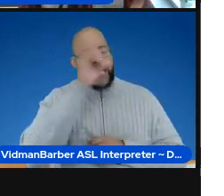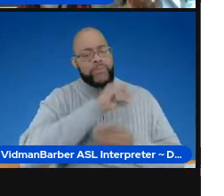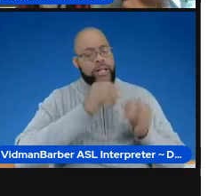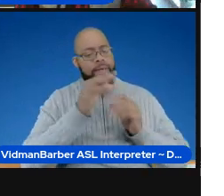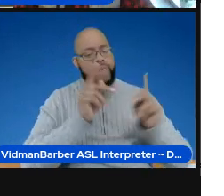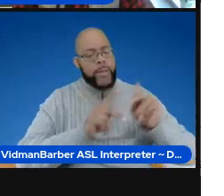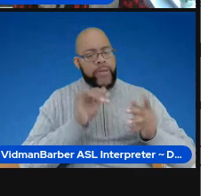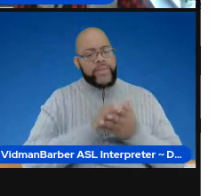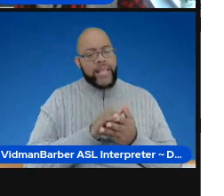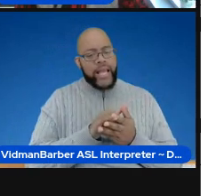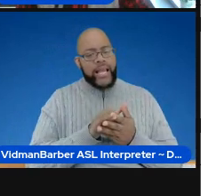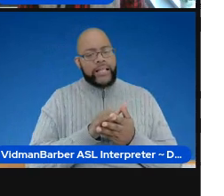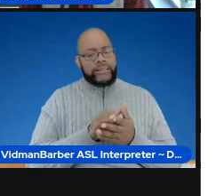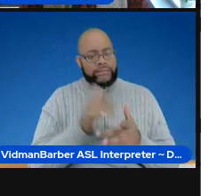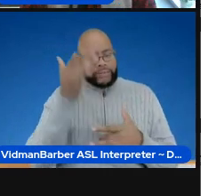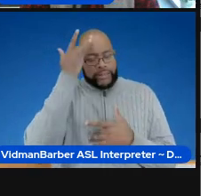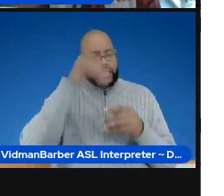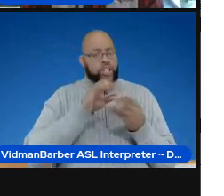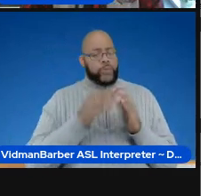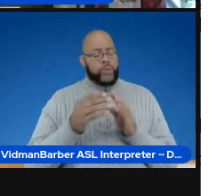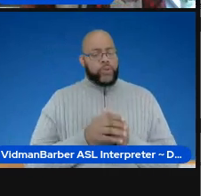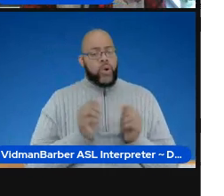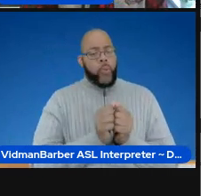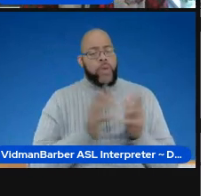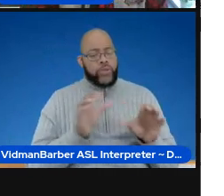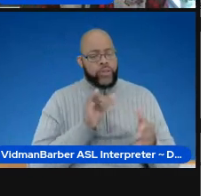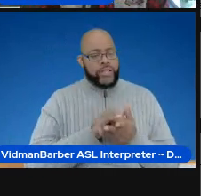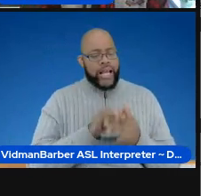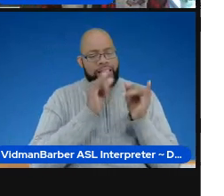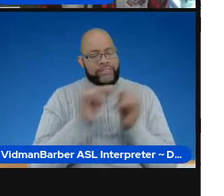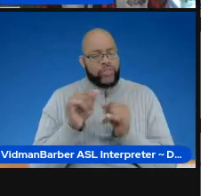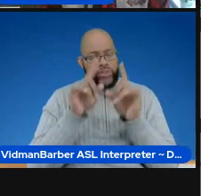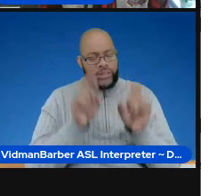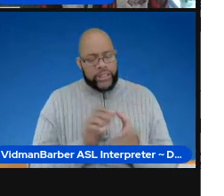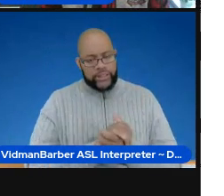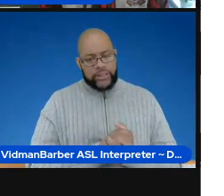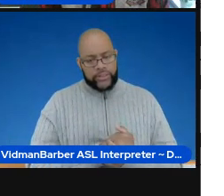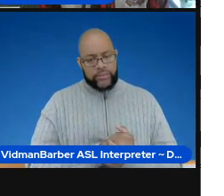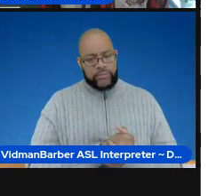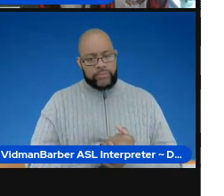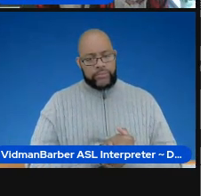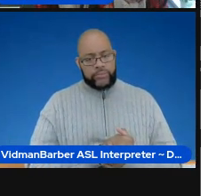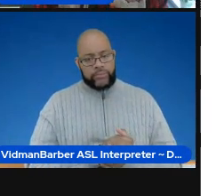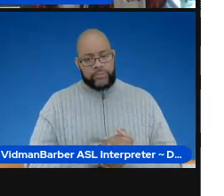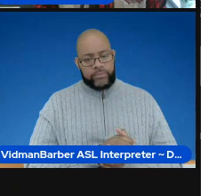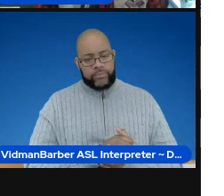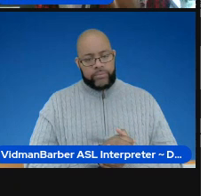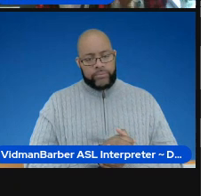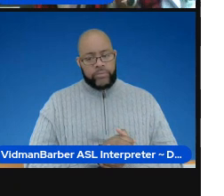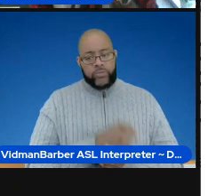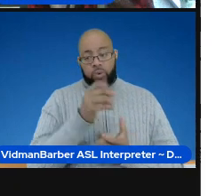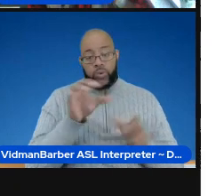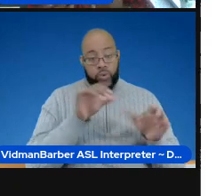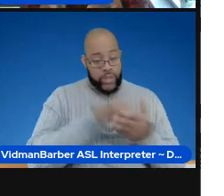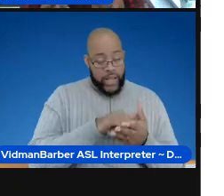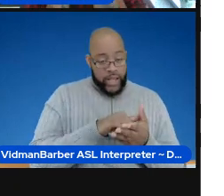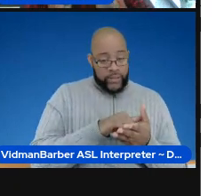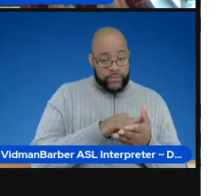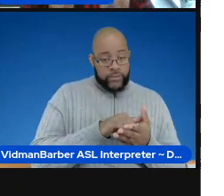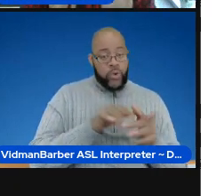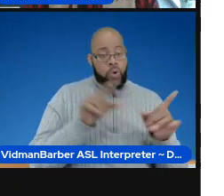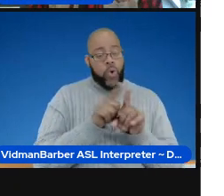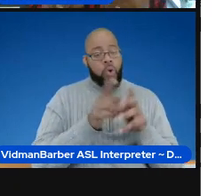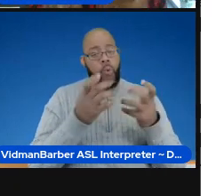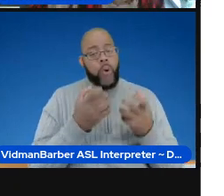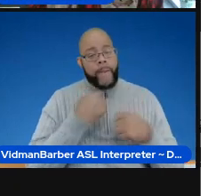people that are even infected in a community without doing that individual testing. And so to do that, we also wanted